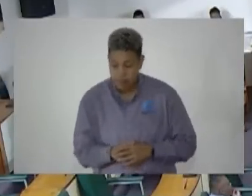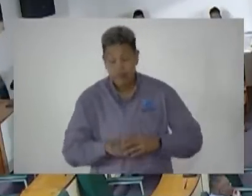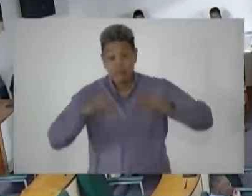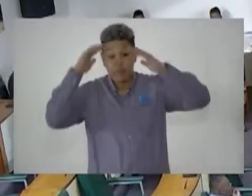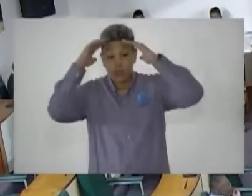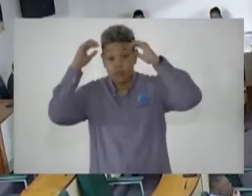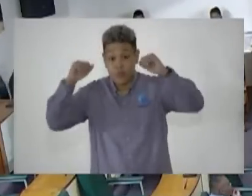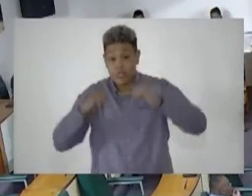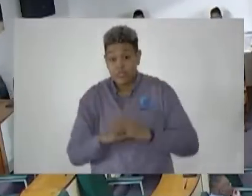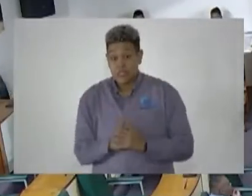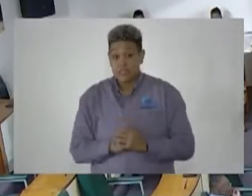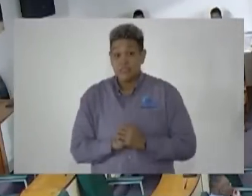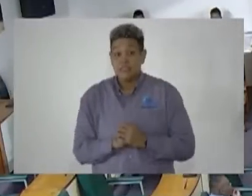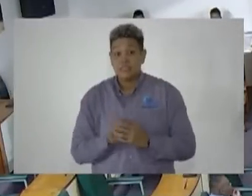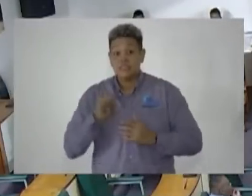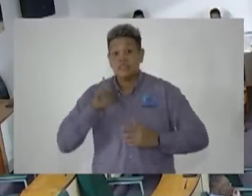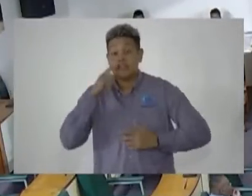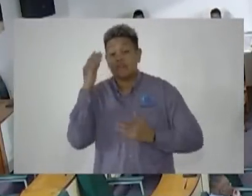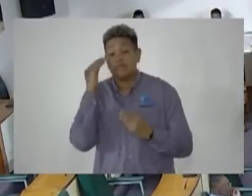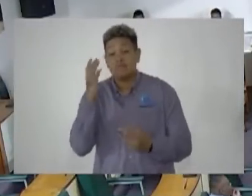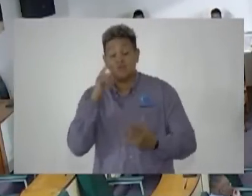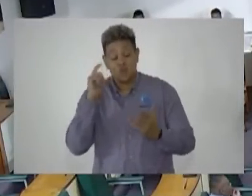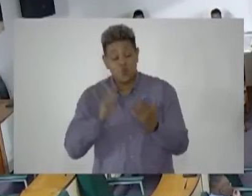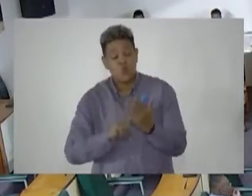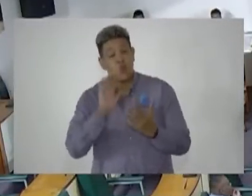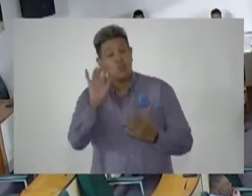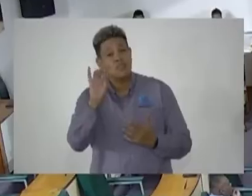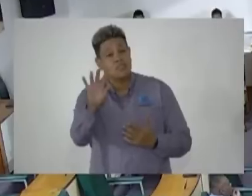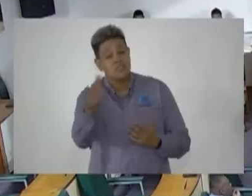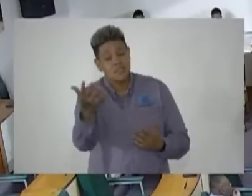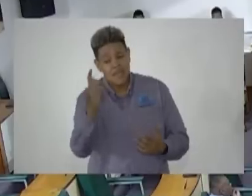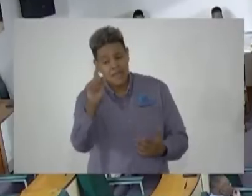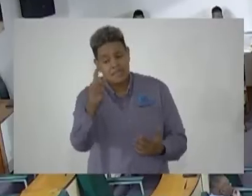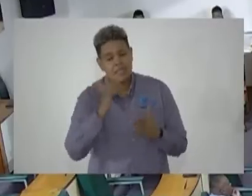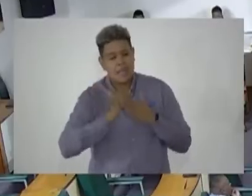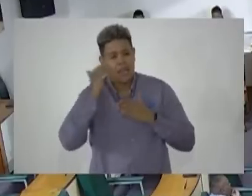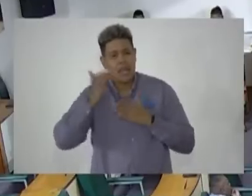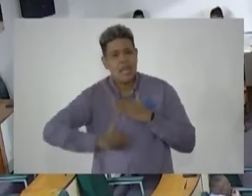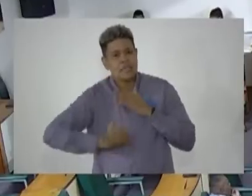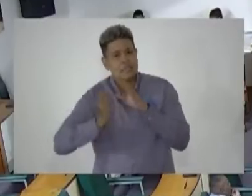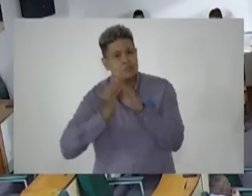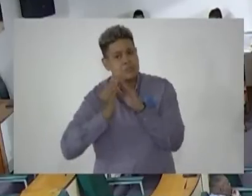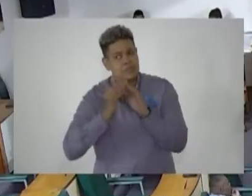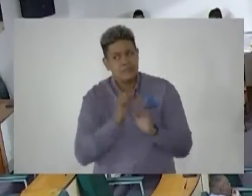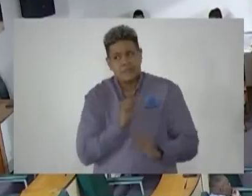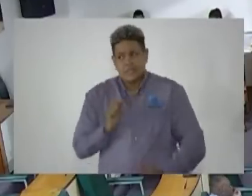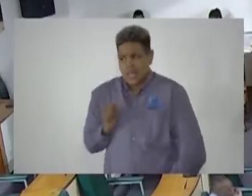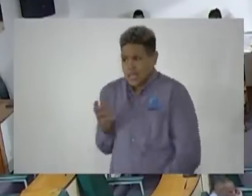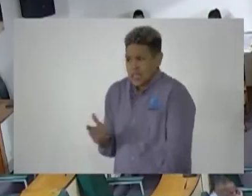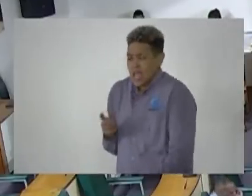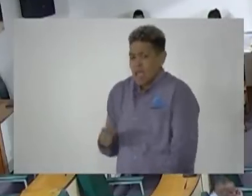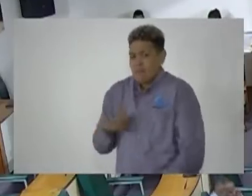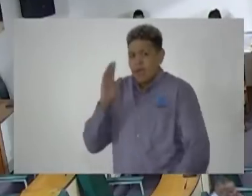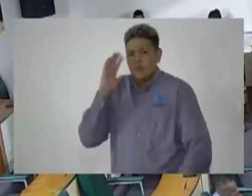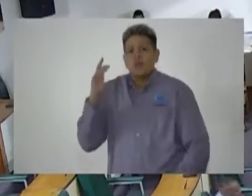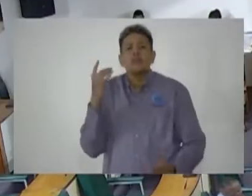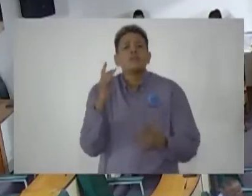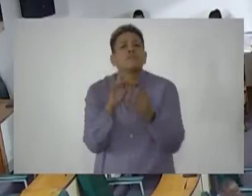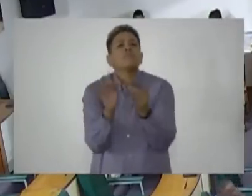Mr. President, I beg to give notice that at the next meeting of the Senate, I will